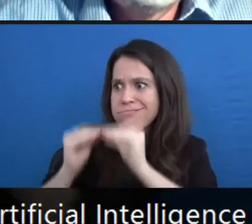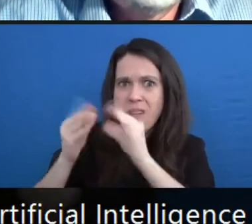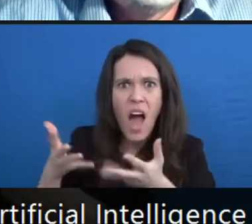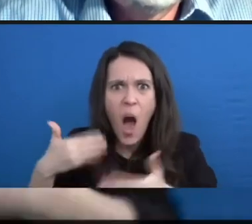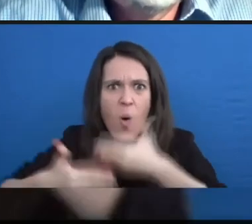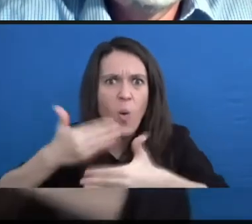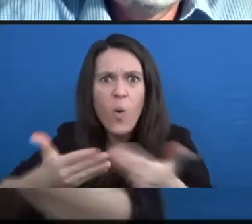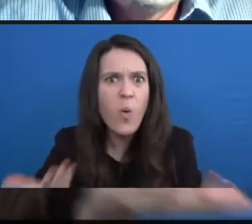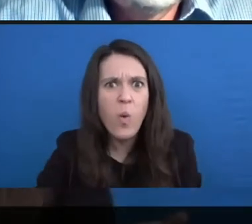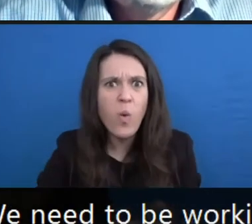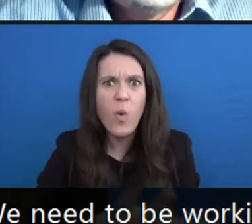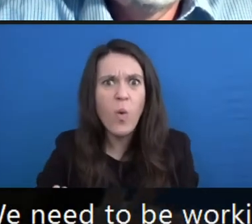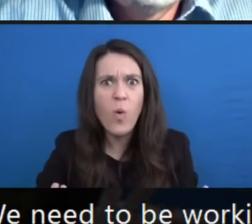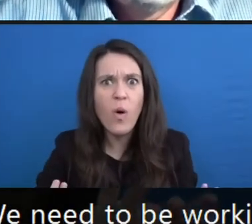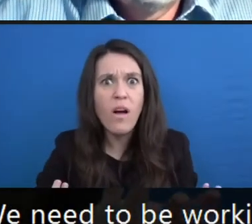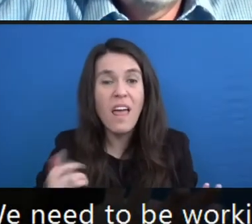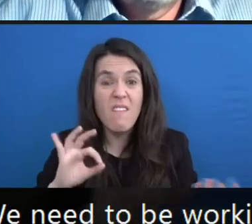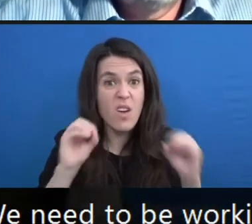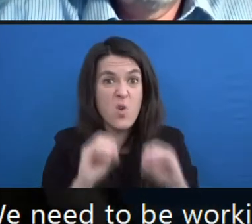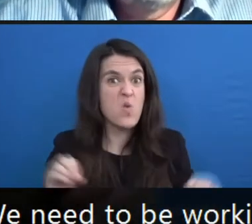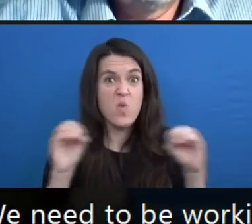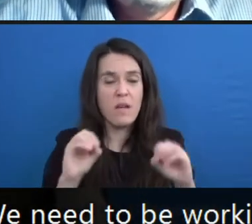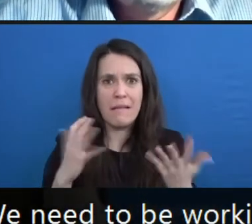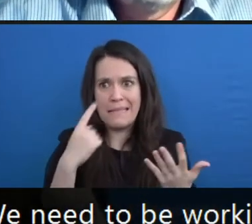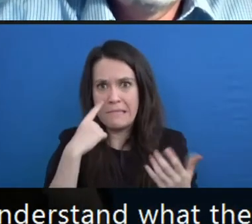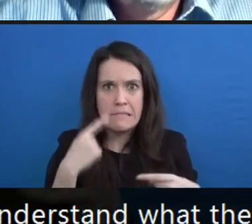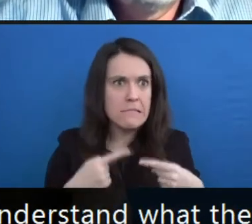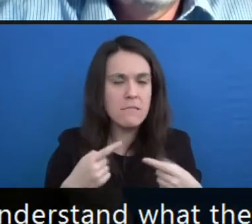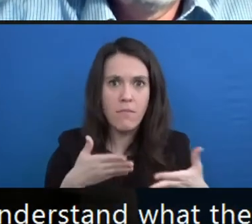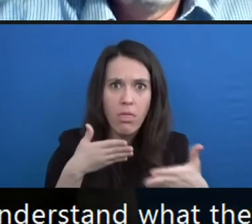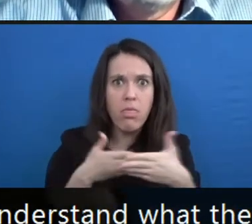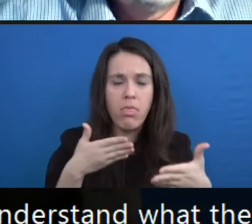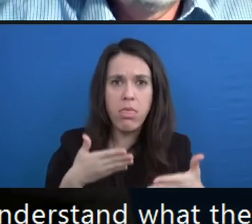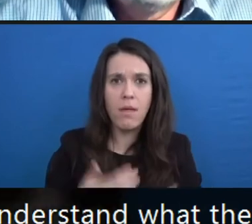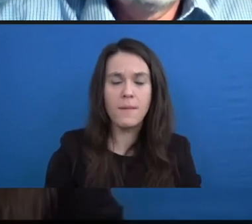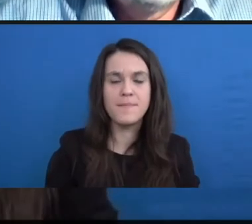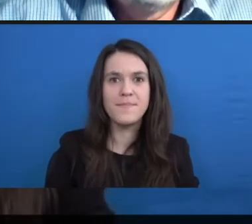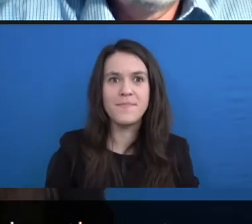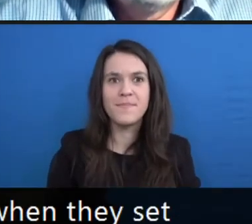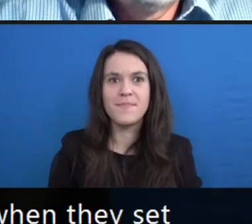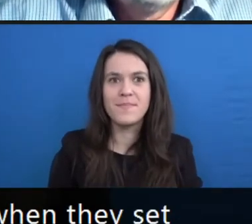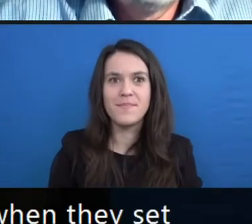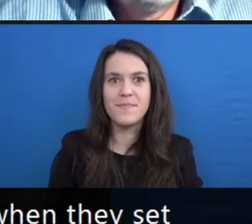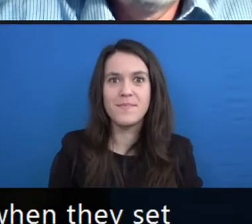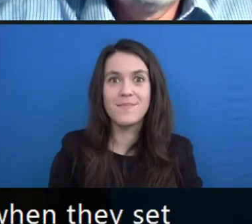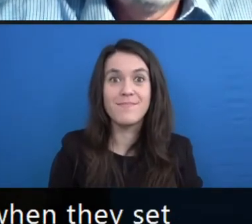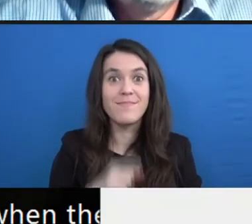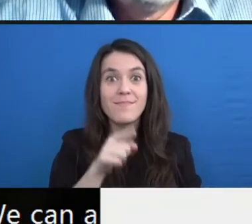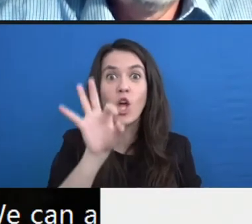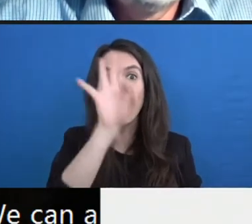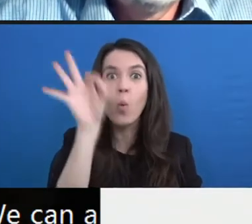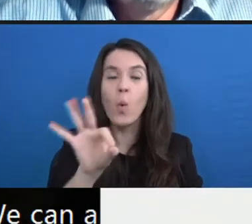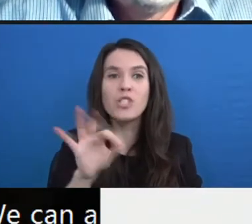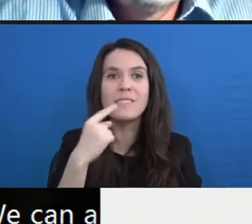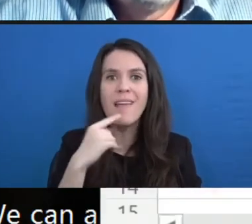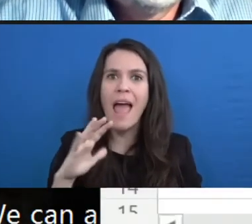jobs, because otherwise we can't coach individuals on how to get through it. I do think your question being, how do we raise the